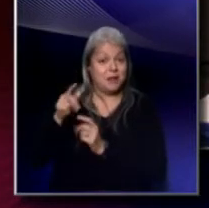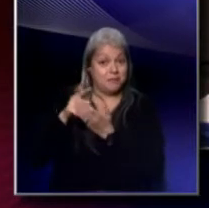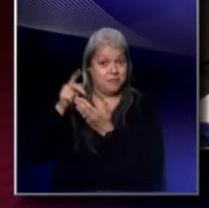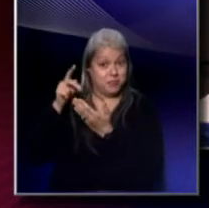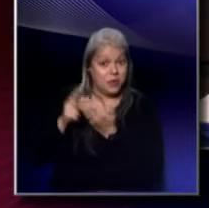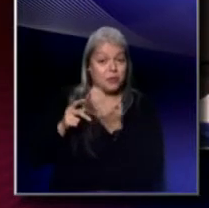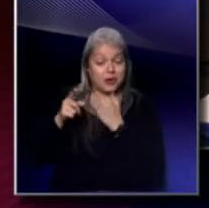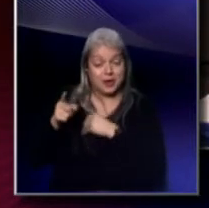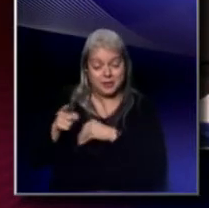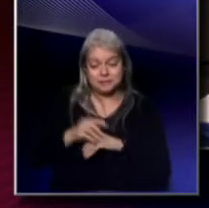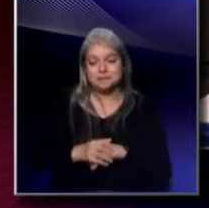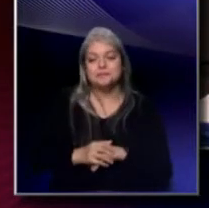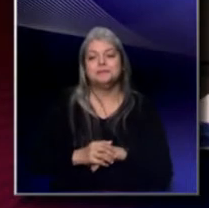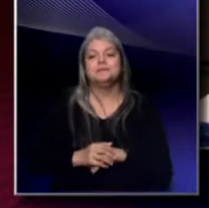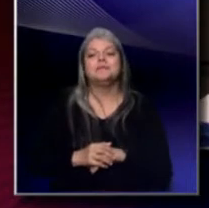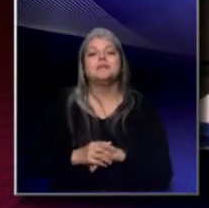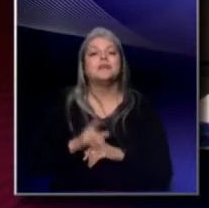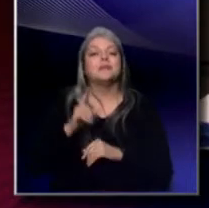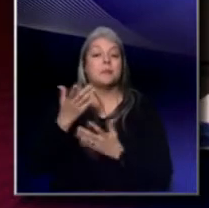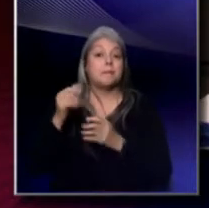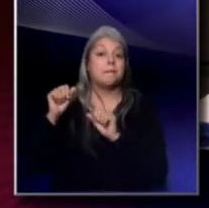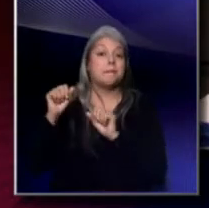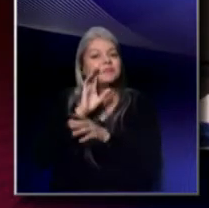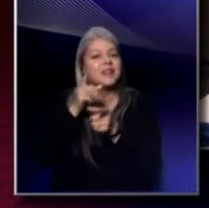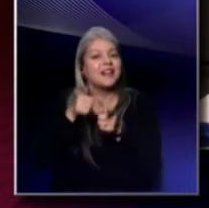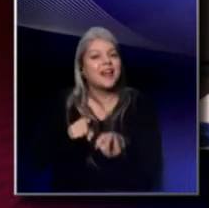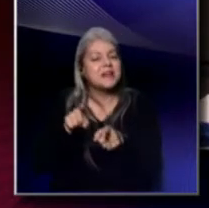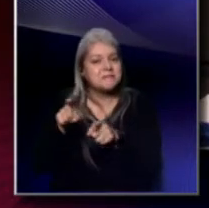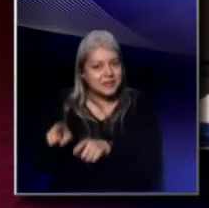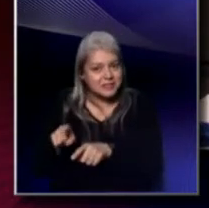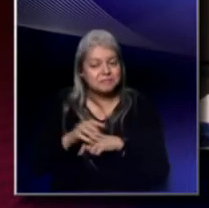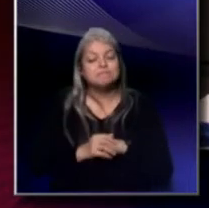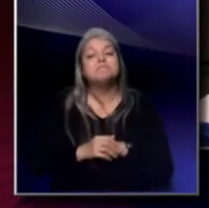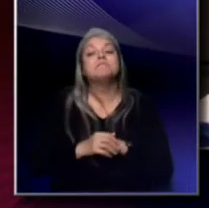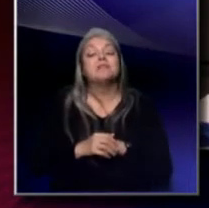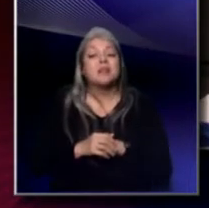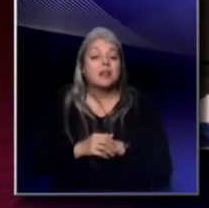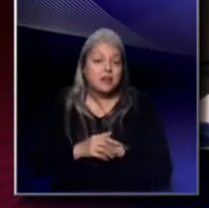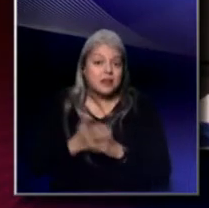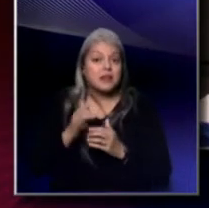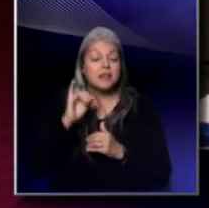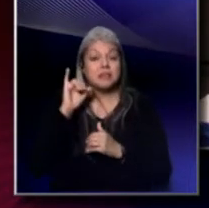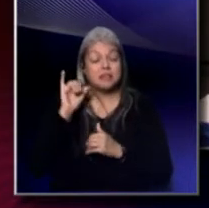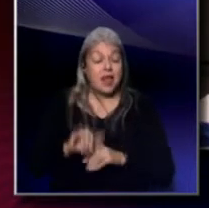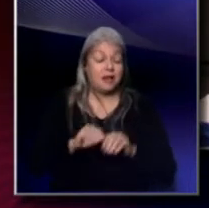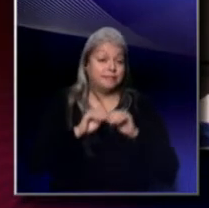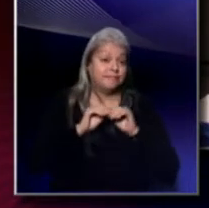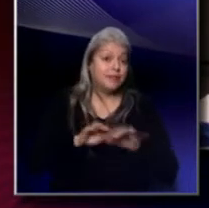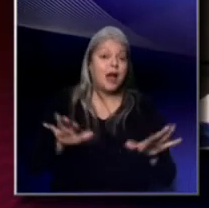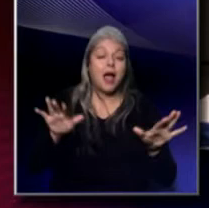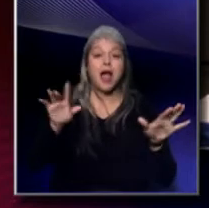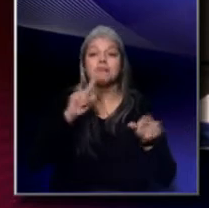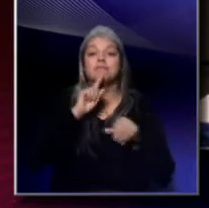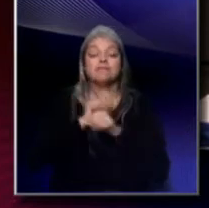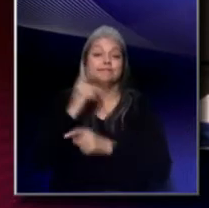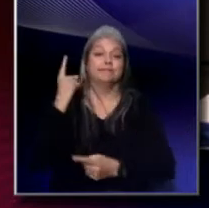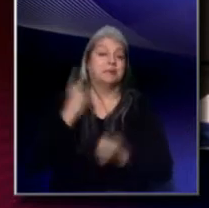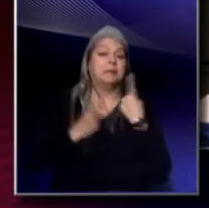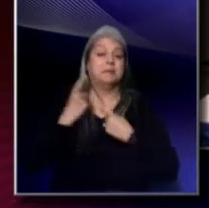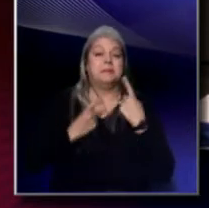program, the ECFE, the possibility of that generated a whole bunch of